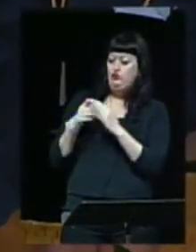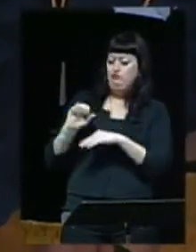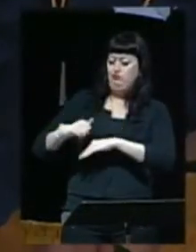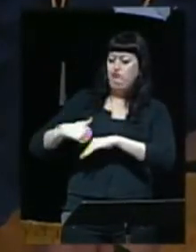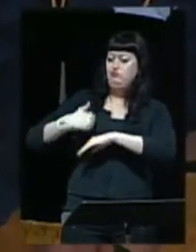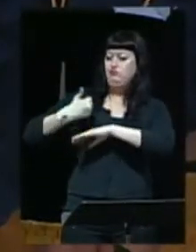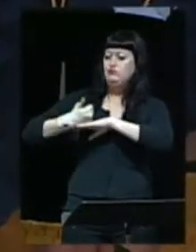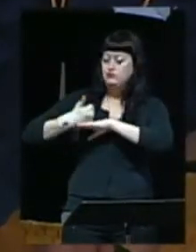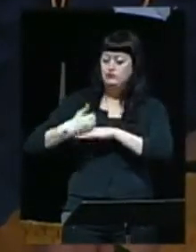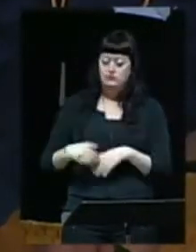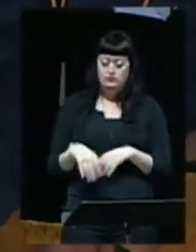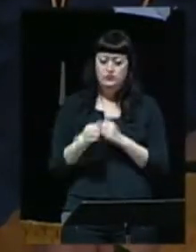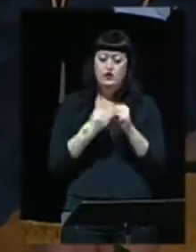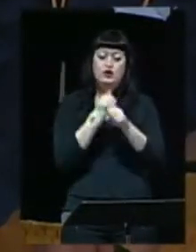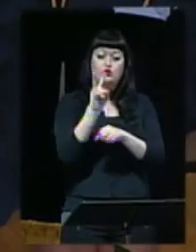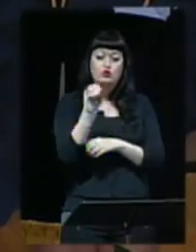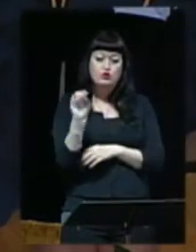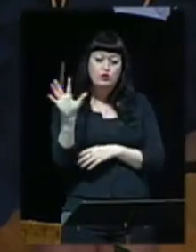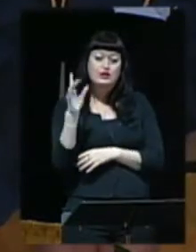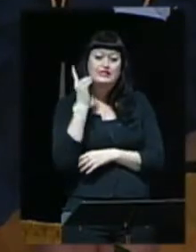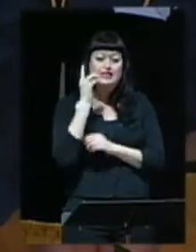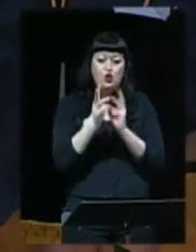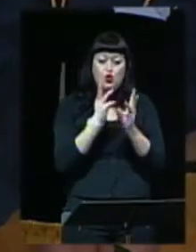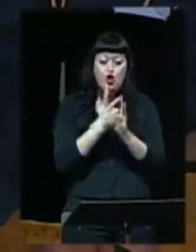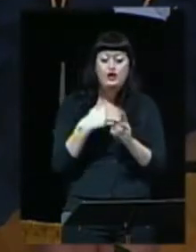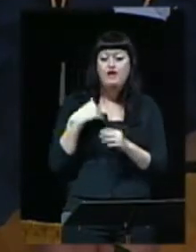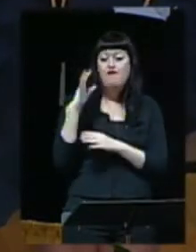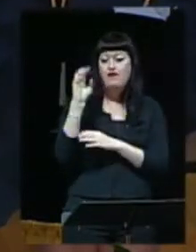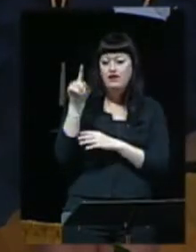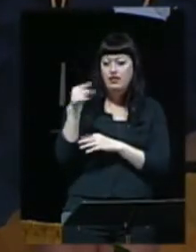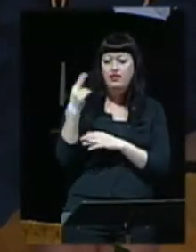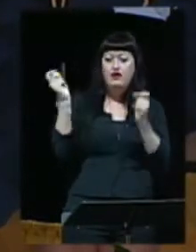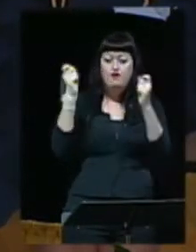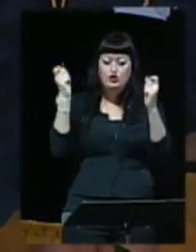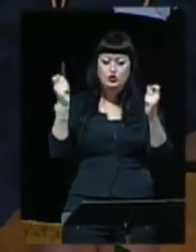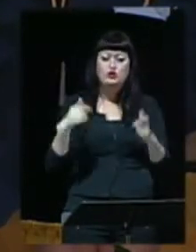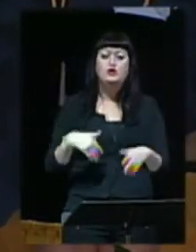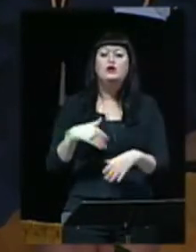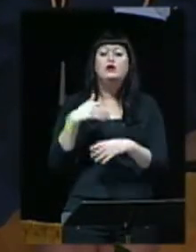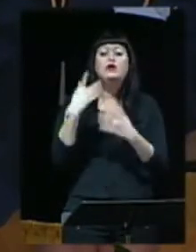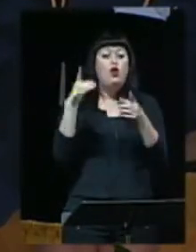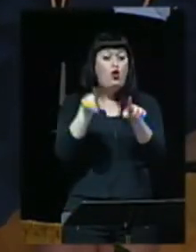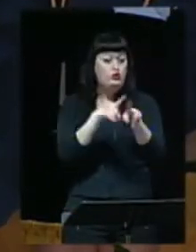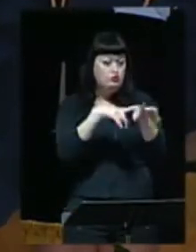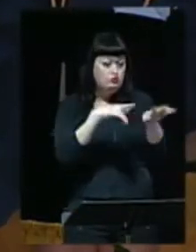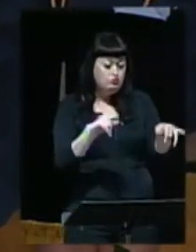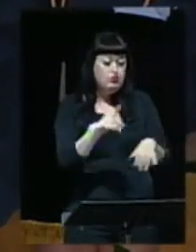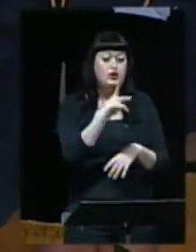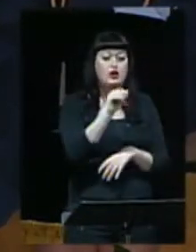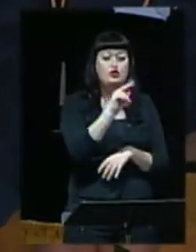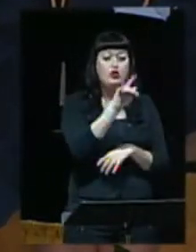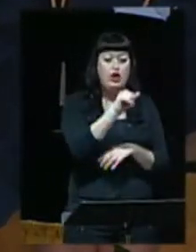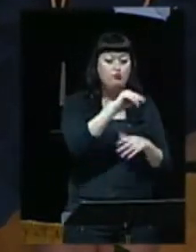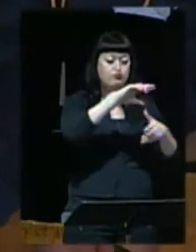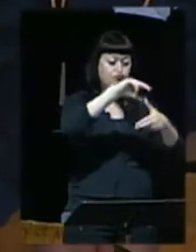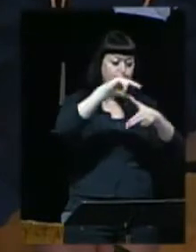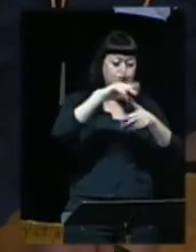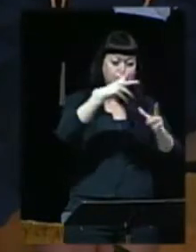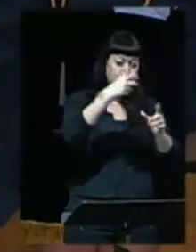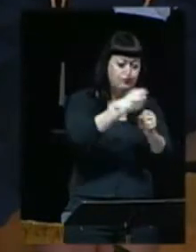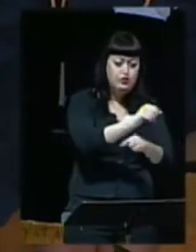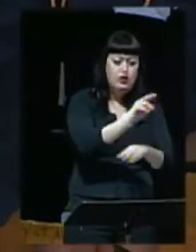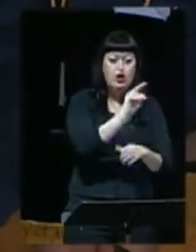Disney World celebrated its 50th anniversary, and the infamous Hurricane Katrina struck New Orleans. 2008 brought us